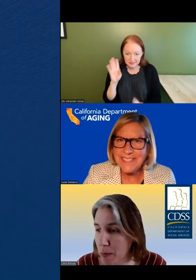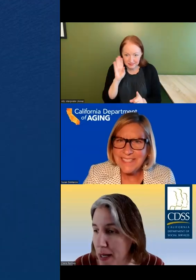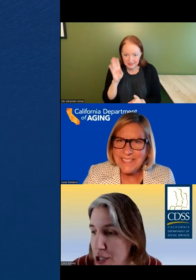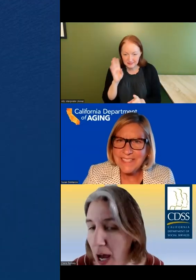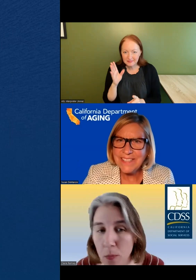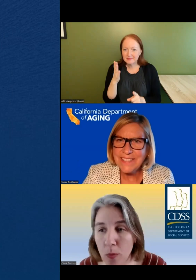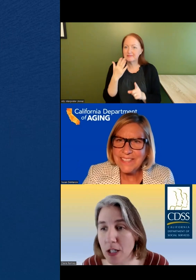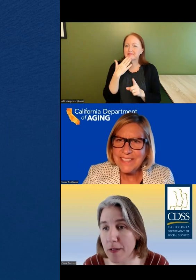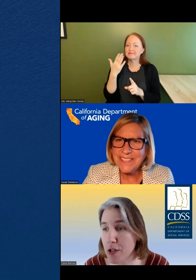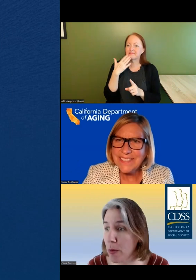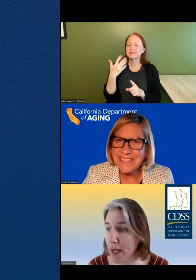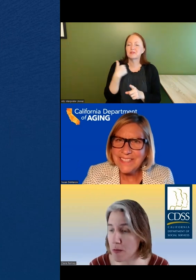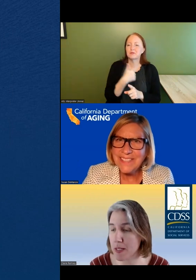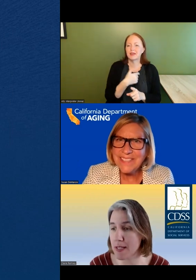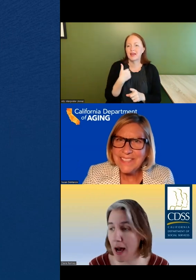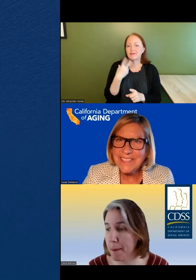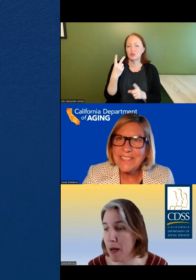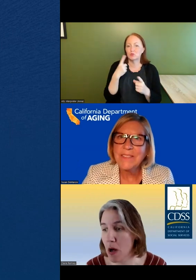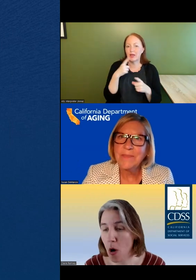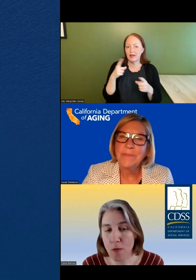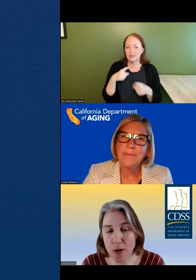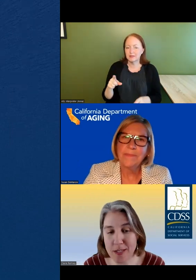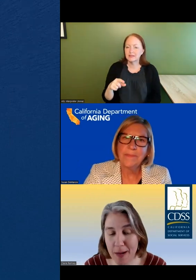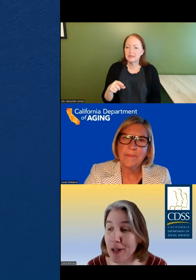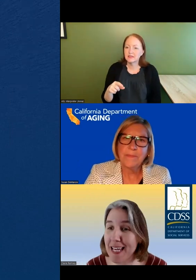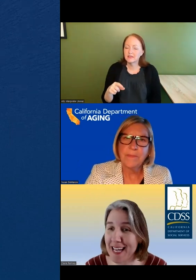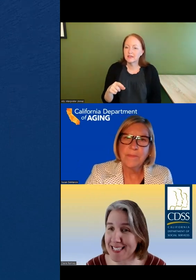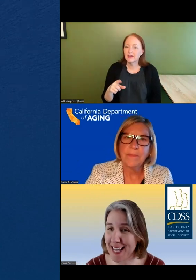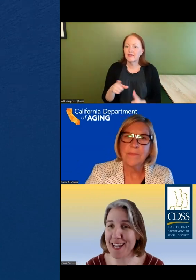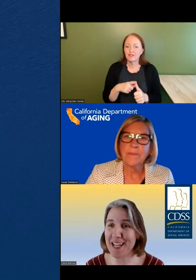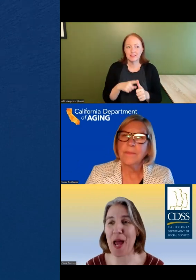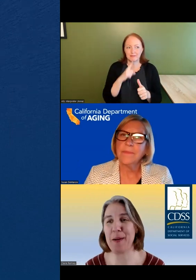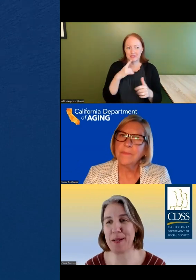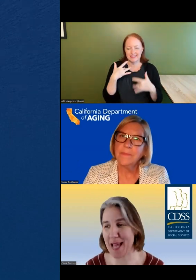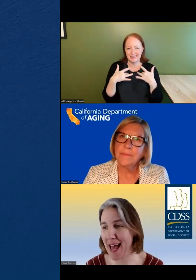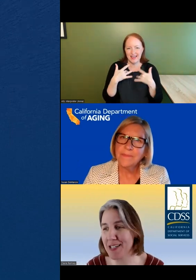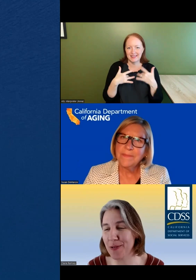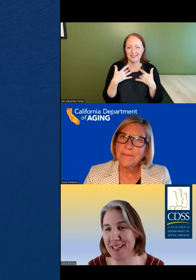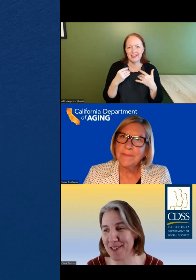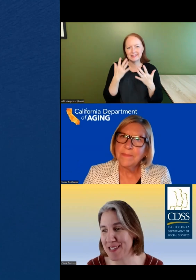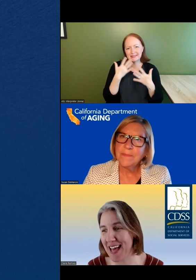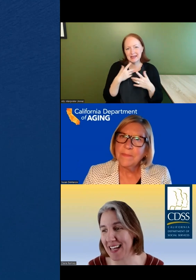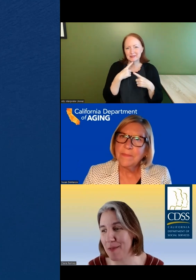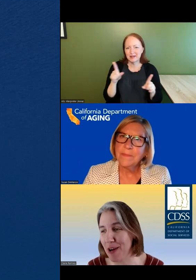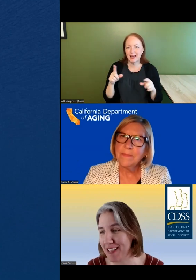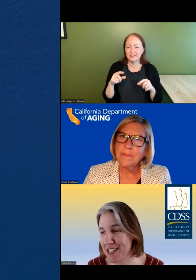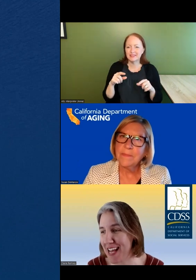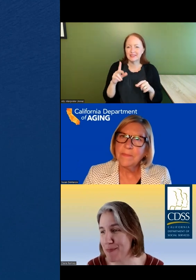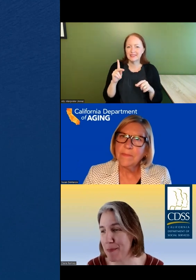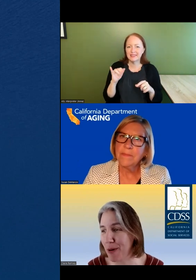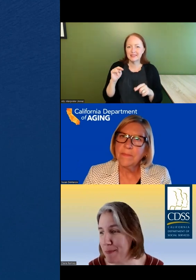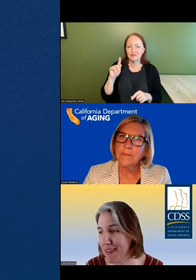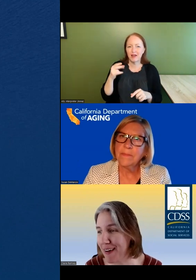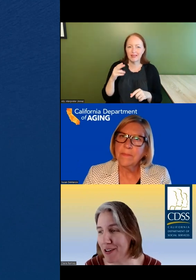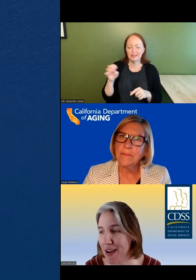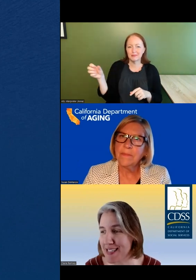thanks so much. We actually have two announcements. First, I'm really excited and sad to announce that Kim Rutledge has